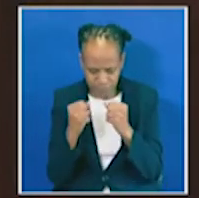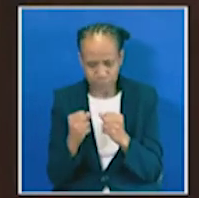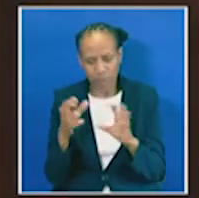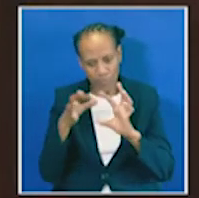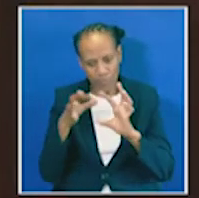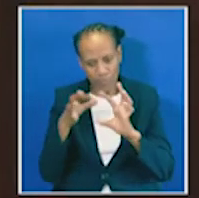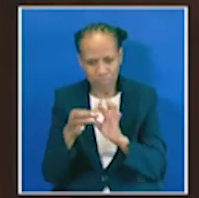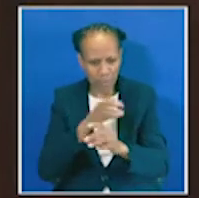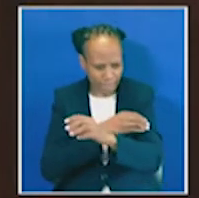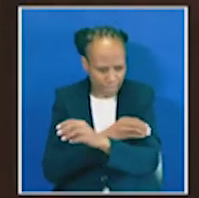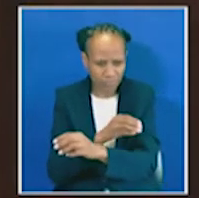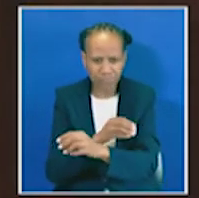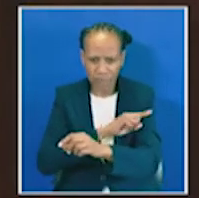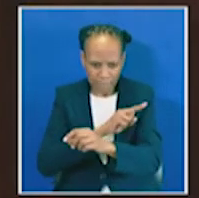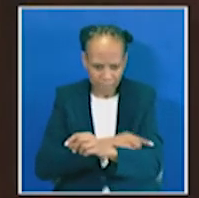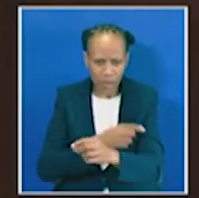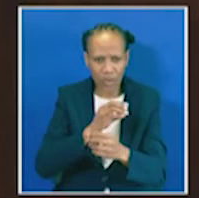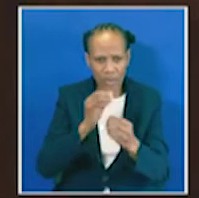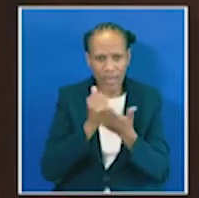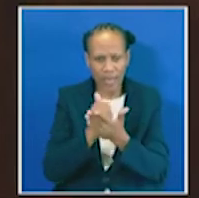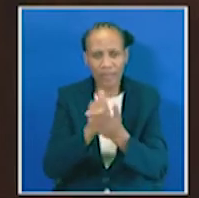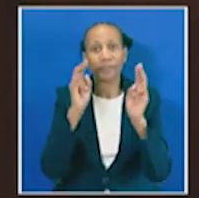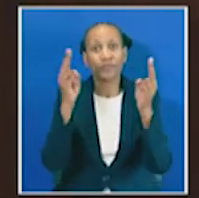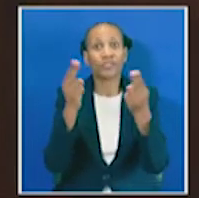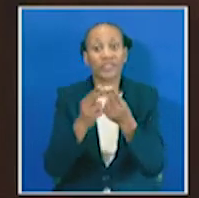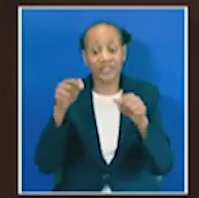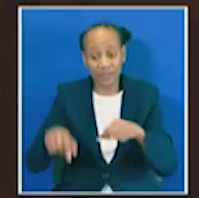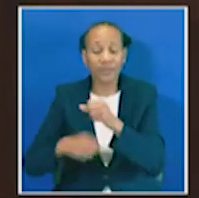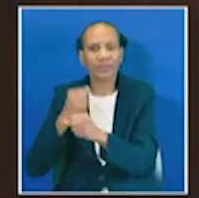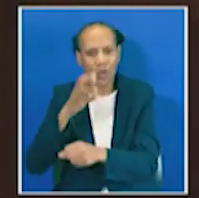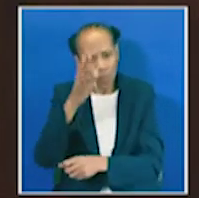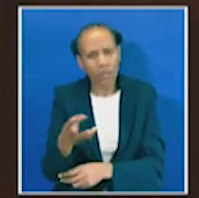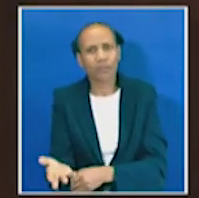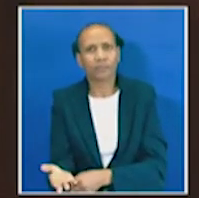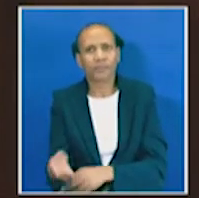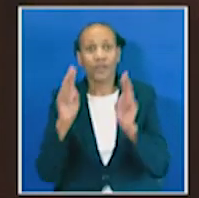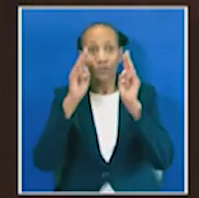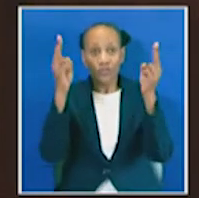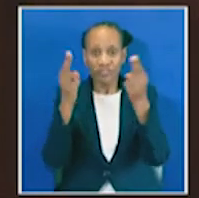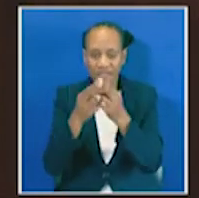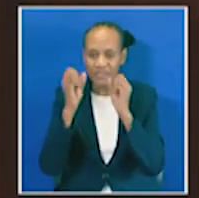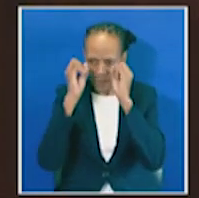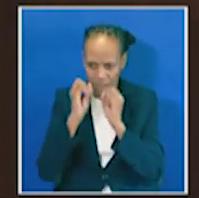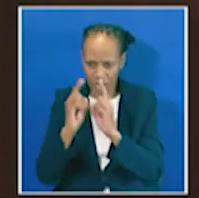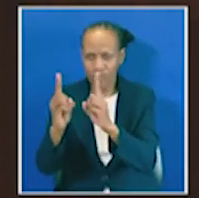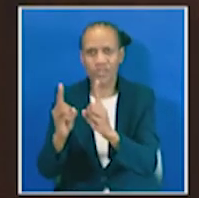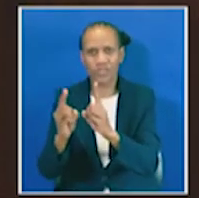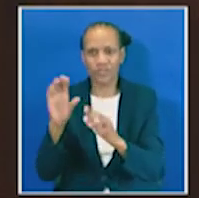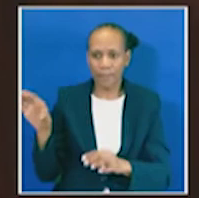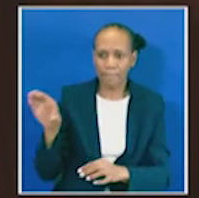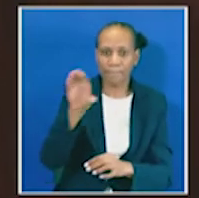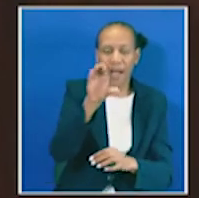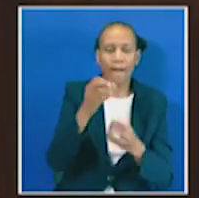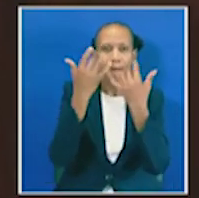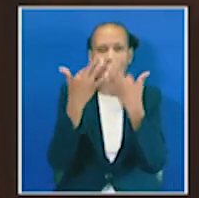the university sector through Vote 15 in the current financial year. University education was allocated the